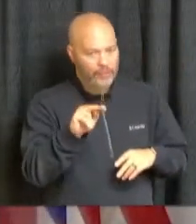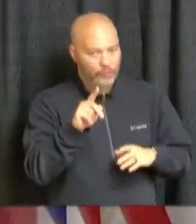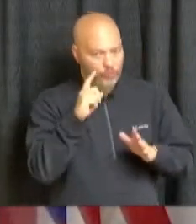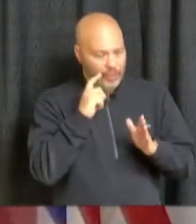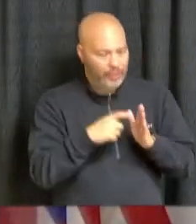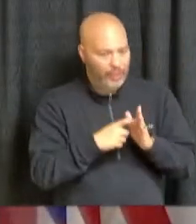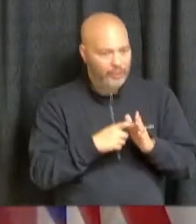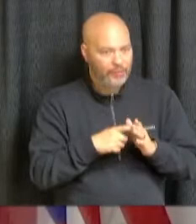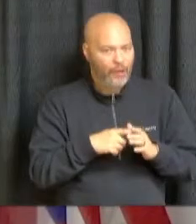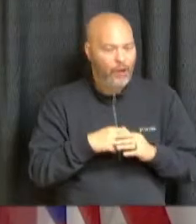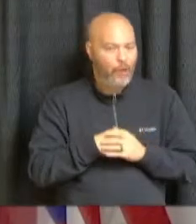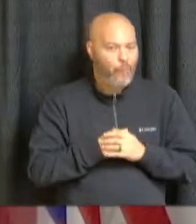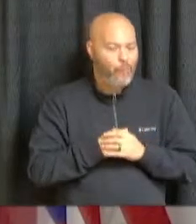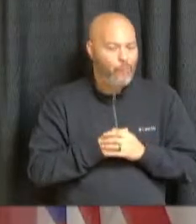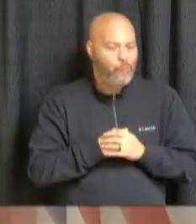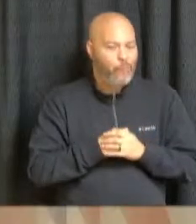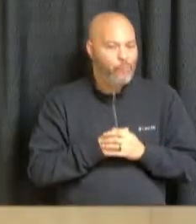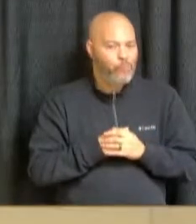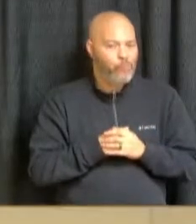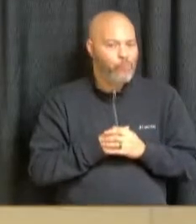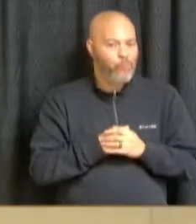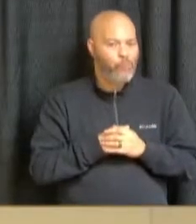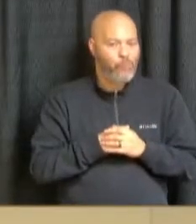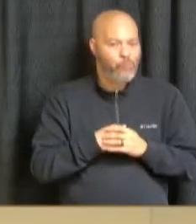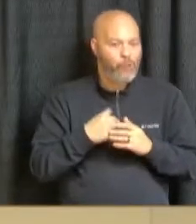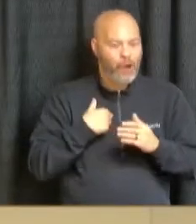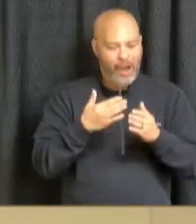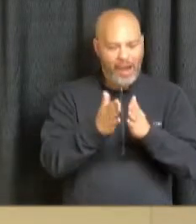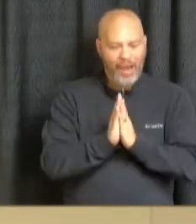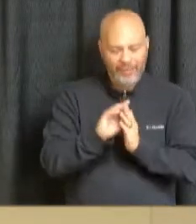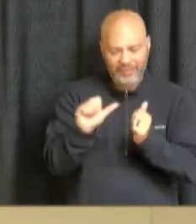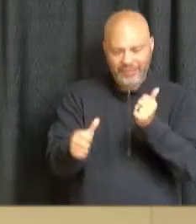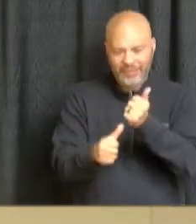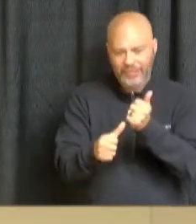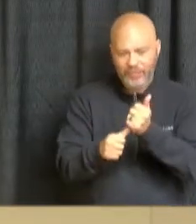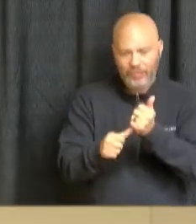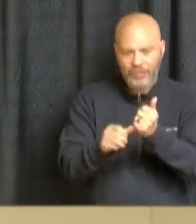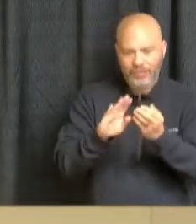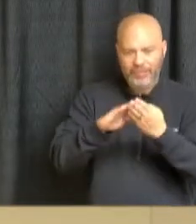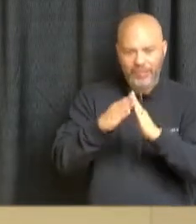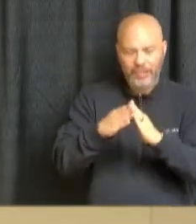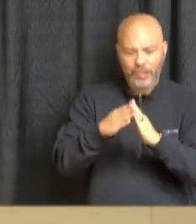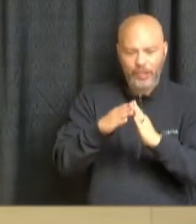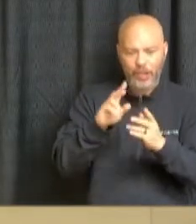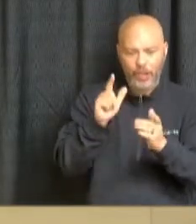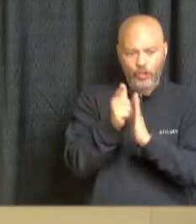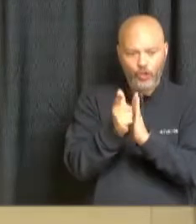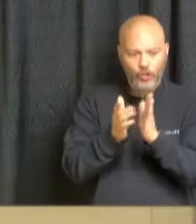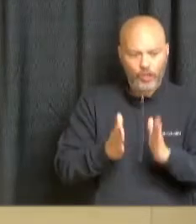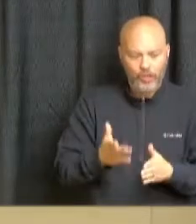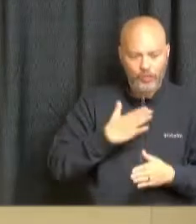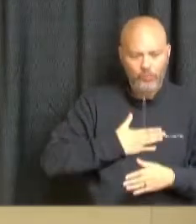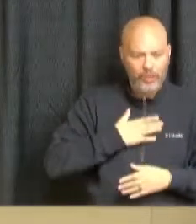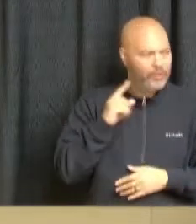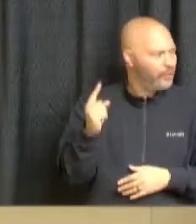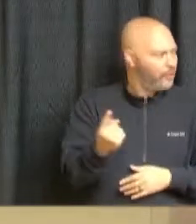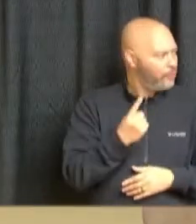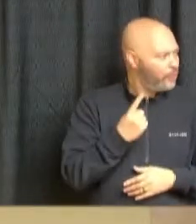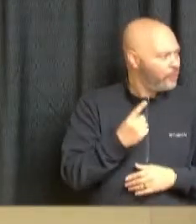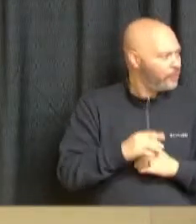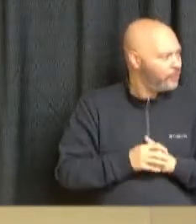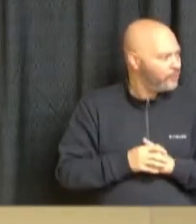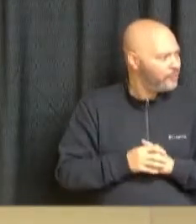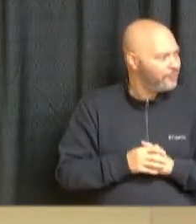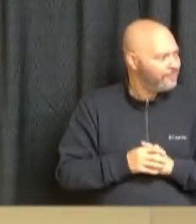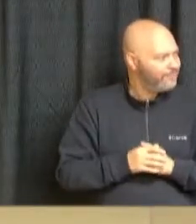recognized. Thank you, Mayor. May I ask the Assistant City Attorney a question on this? Sure. Ms. Jones, if you wouldn't mind, come to the mic. Not the loudspeaker